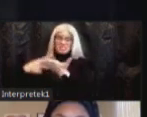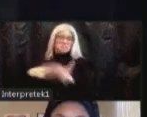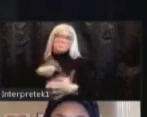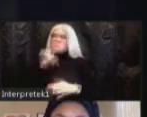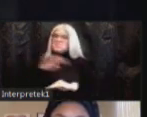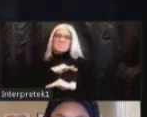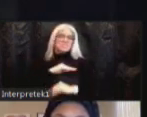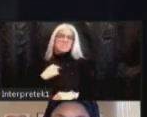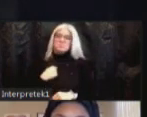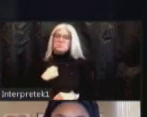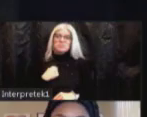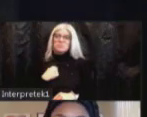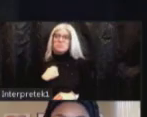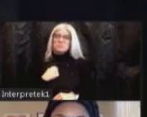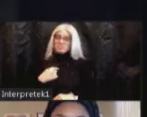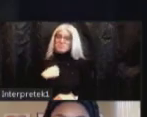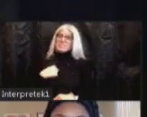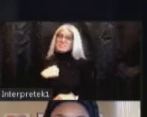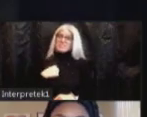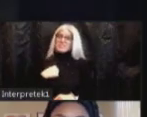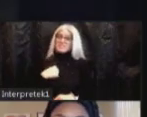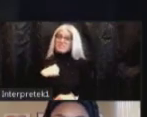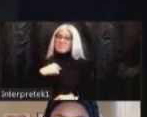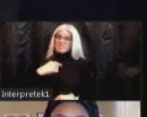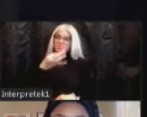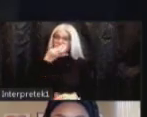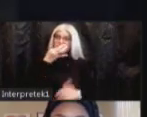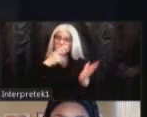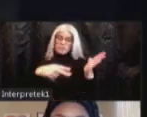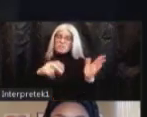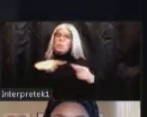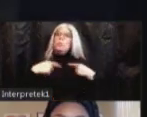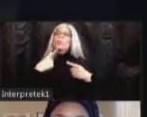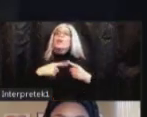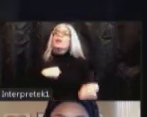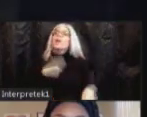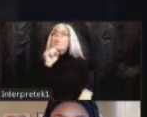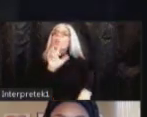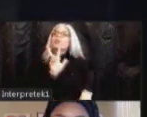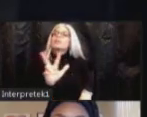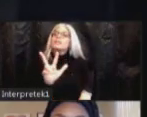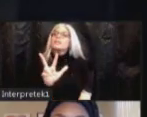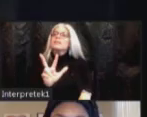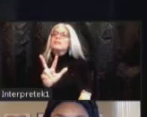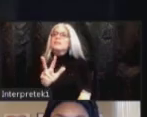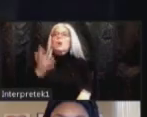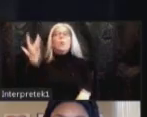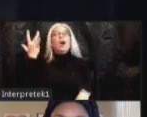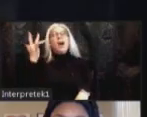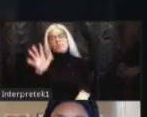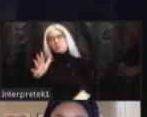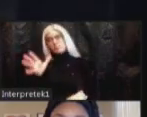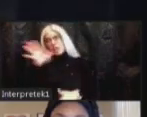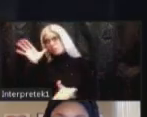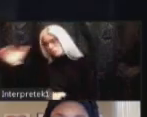I was reading at age 3. You know, lots of lap time with books, and fortunately the lap was a